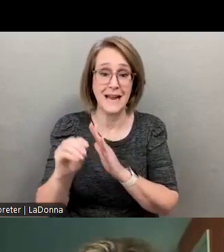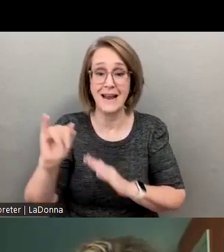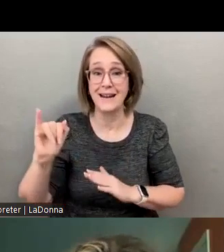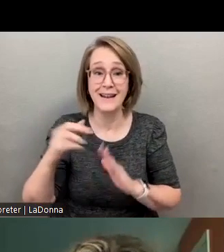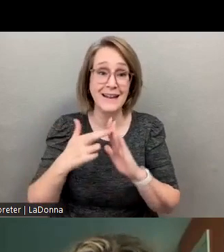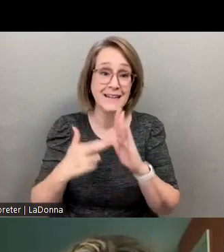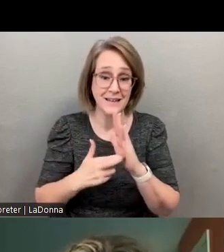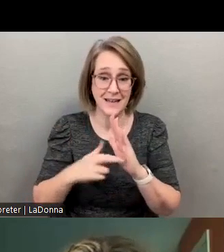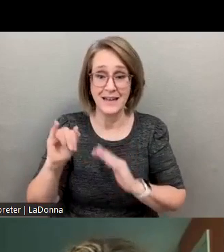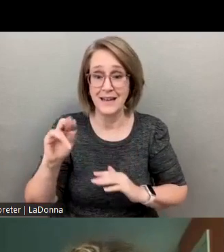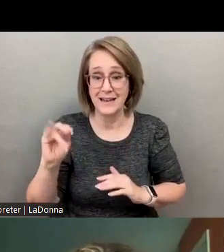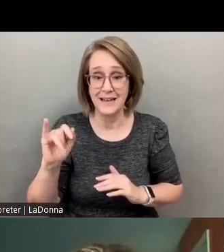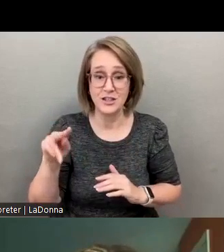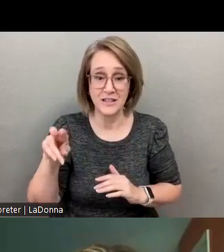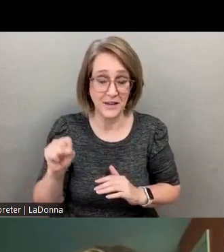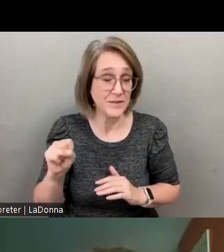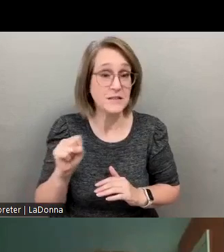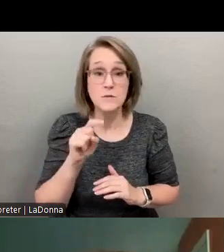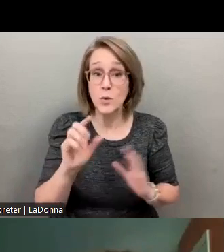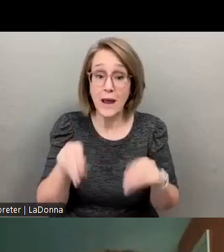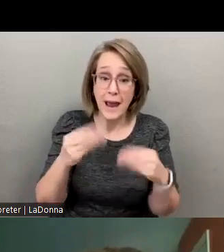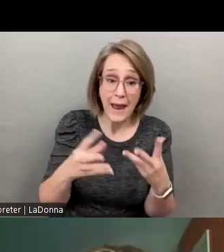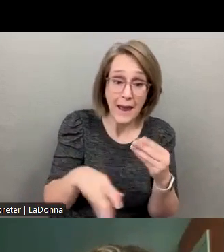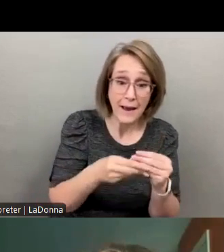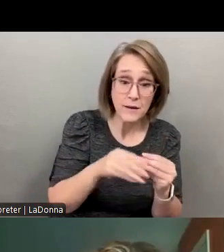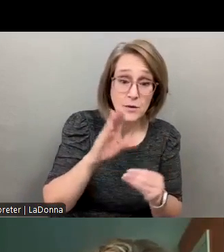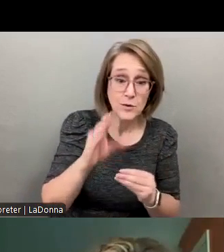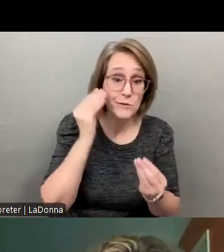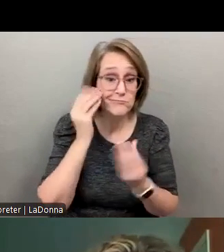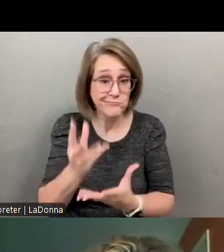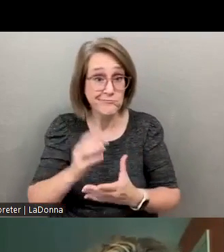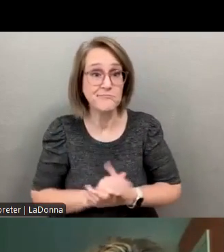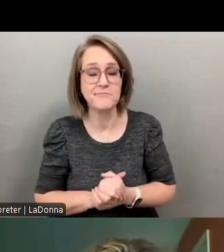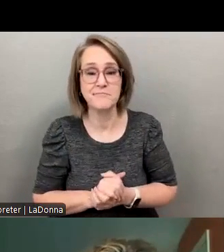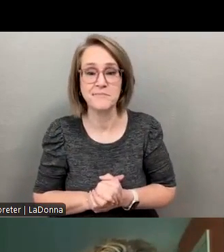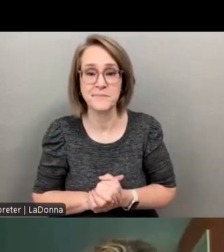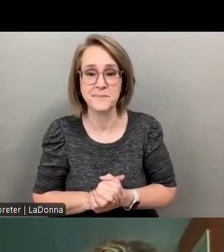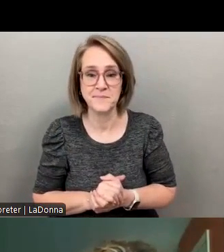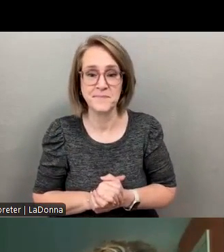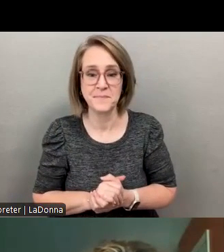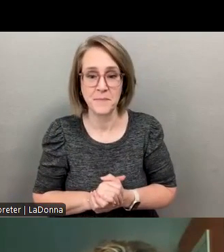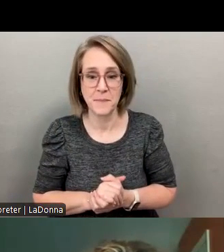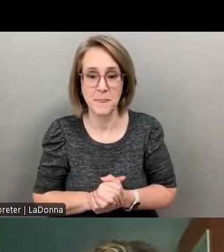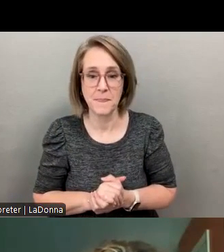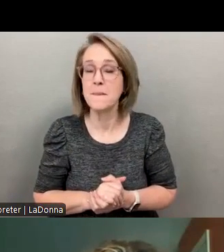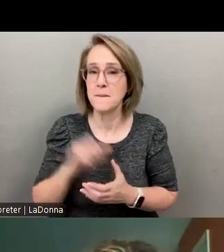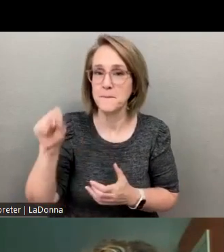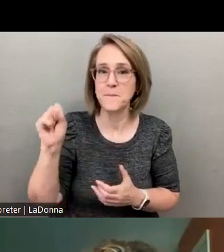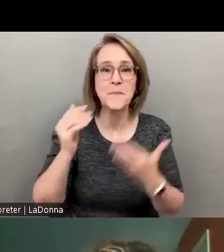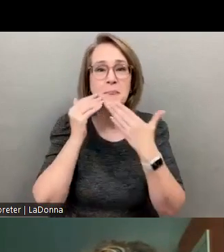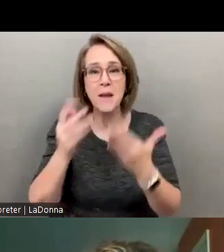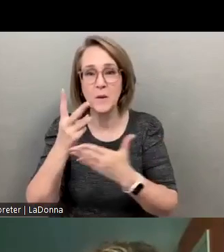If you could just provide your perspective and anything you'd like to add, et cetera. Yeah, I want to thank Elizabeth and Matt